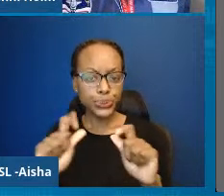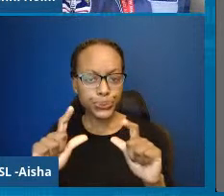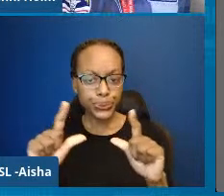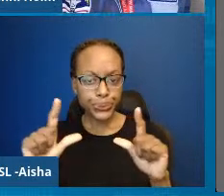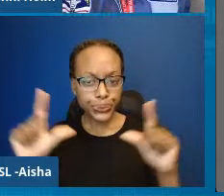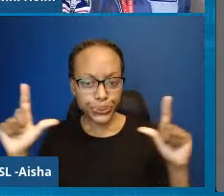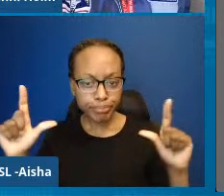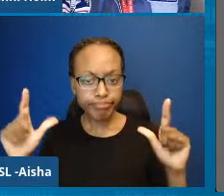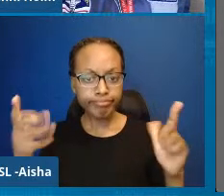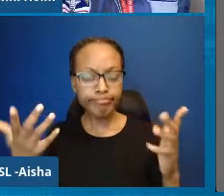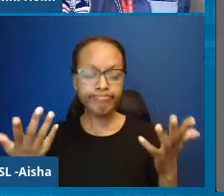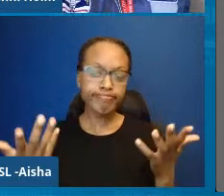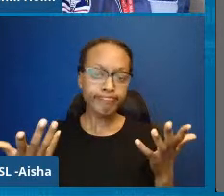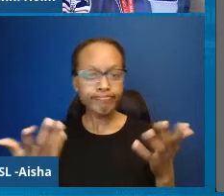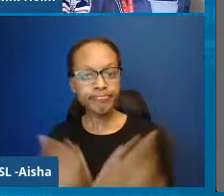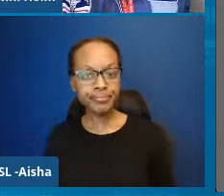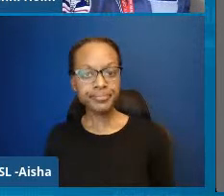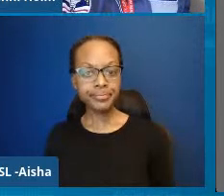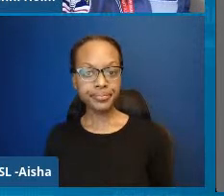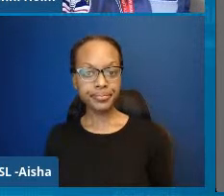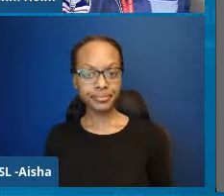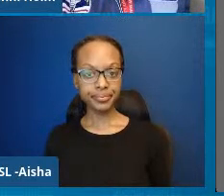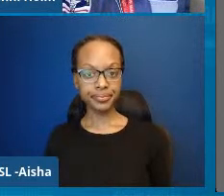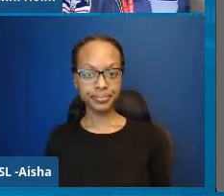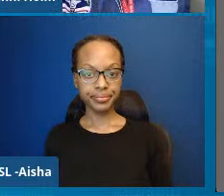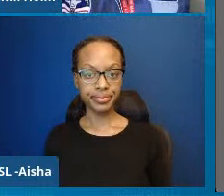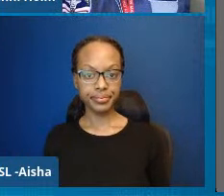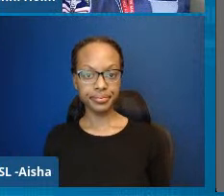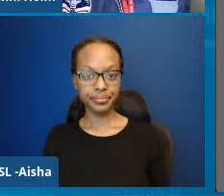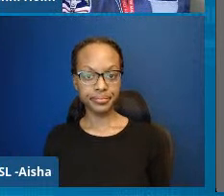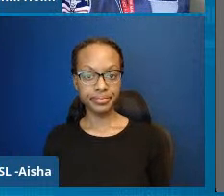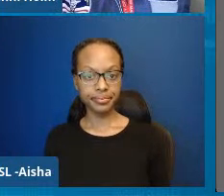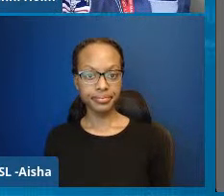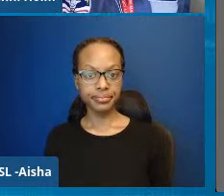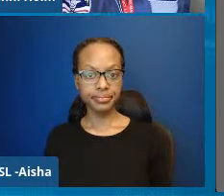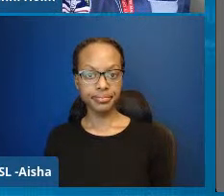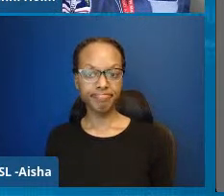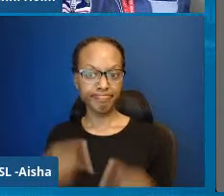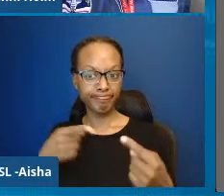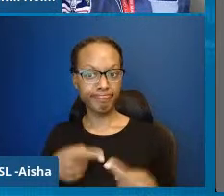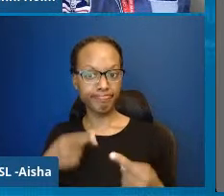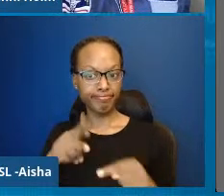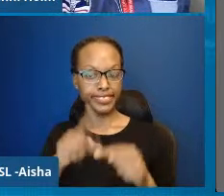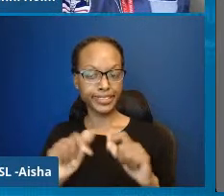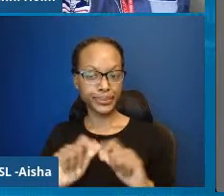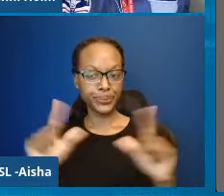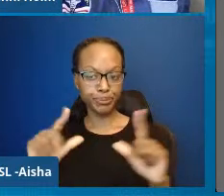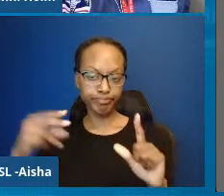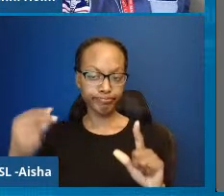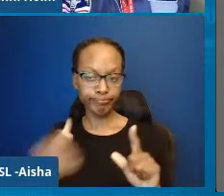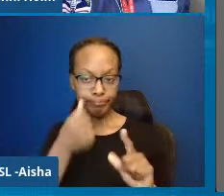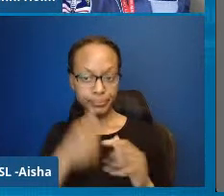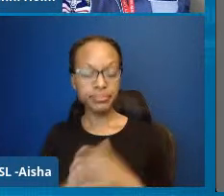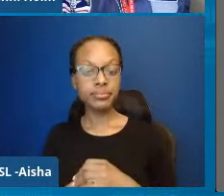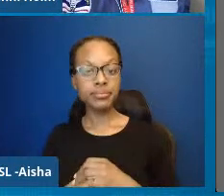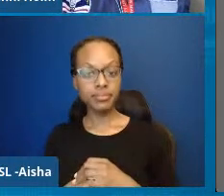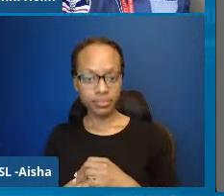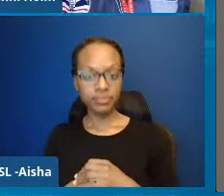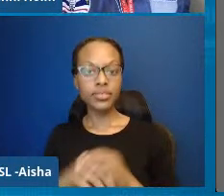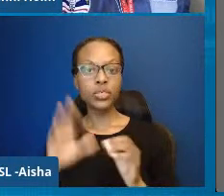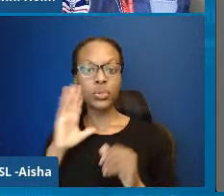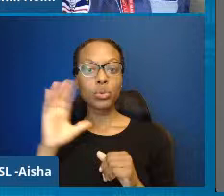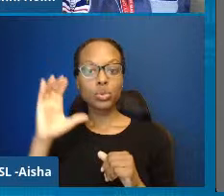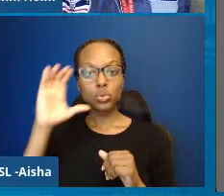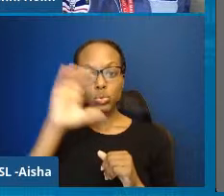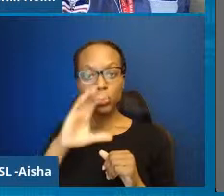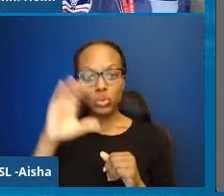so everyone can see it. I can't quite get there for some reason. I don't know why. But we're going to search